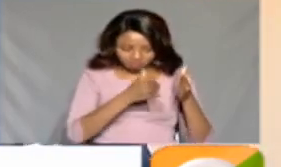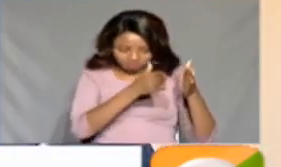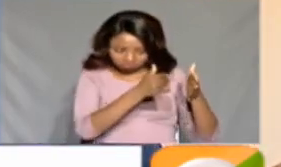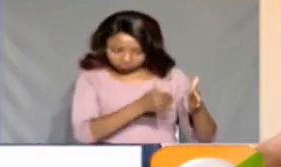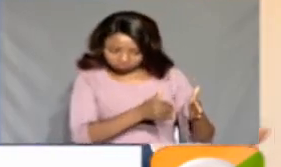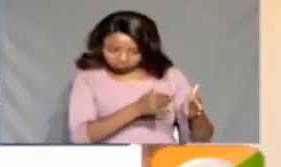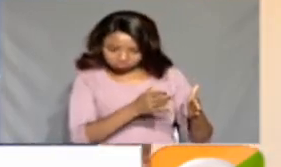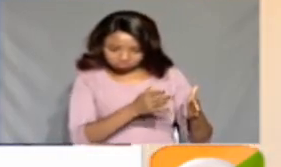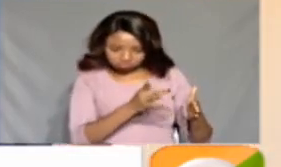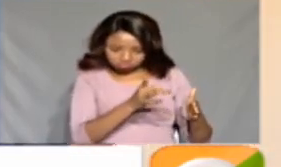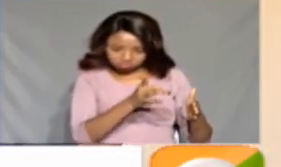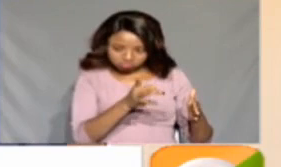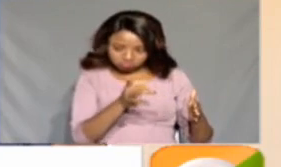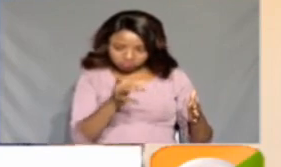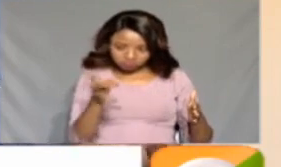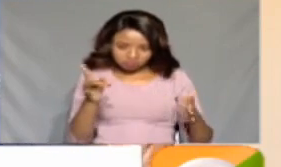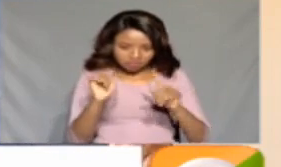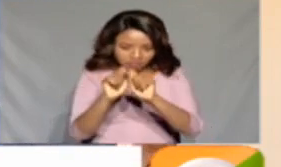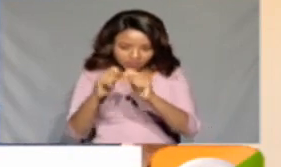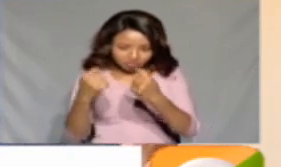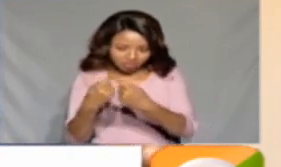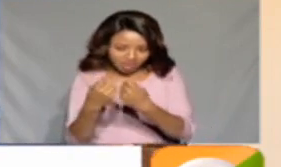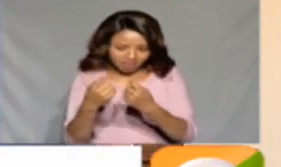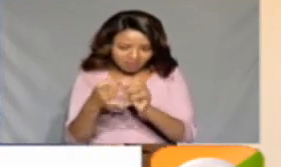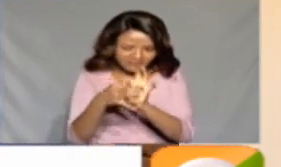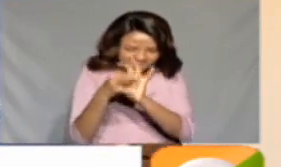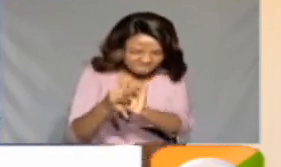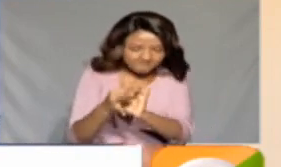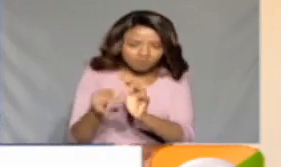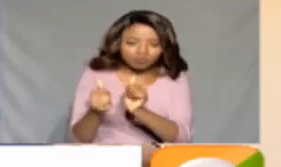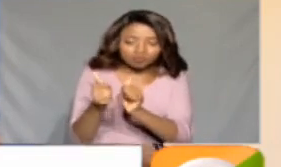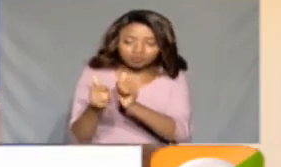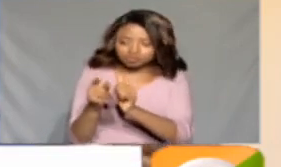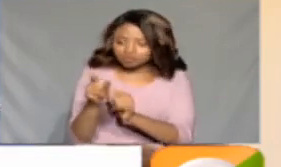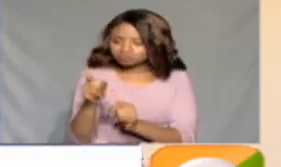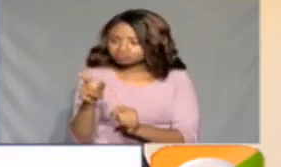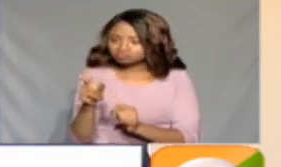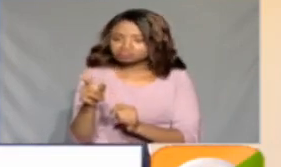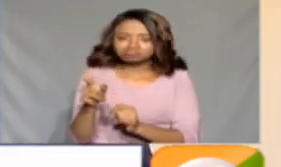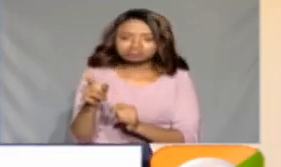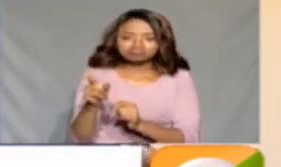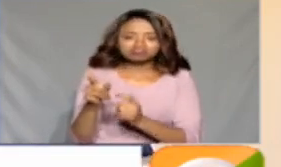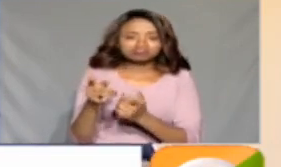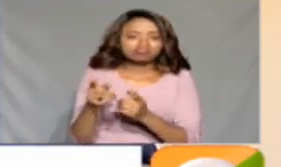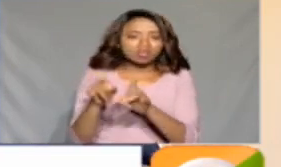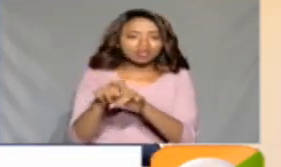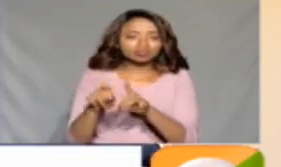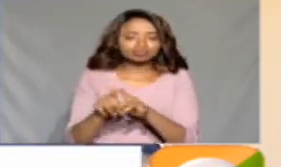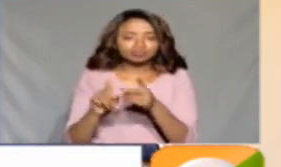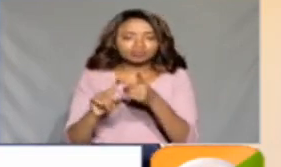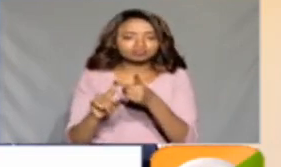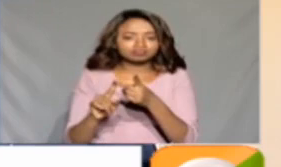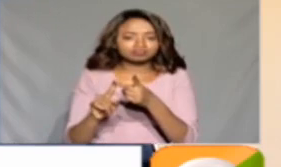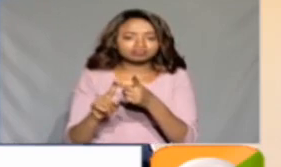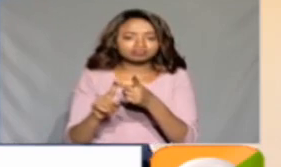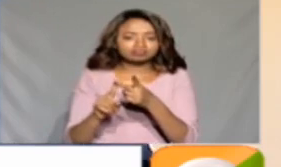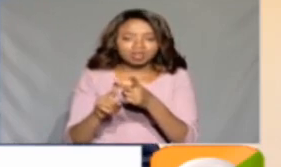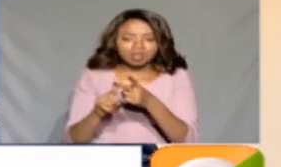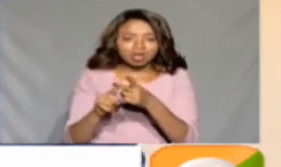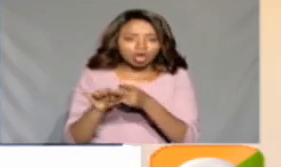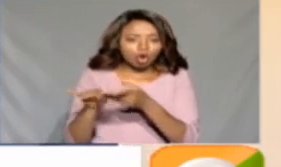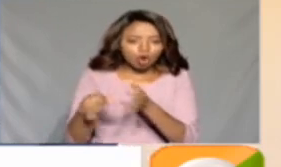their ethnic loyalties and ethnic loyalties and